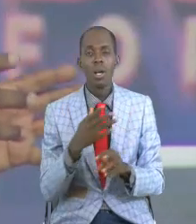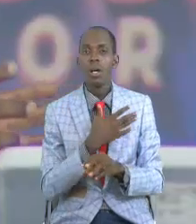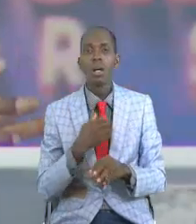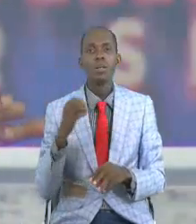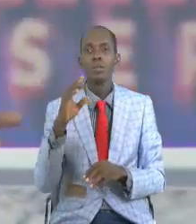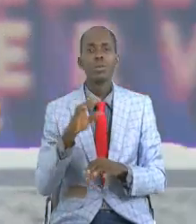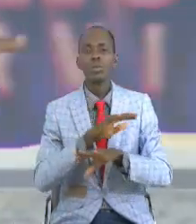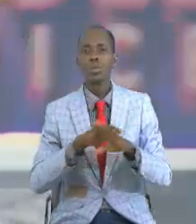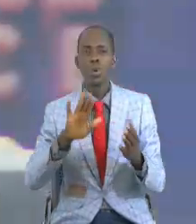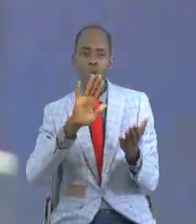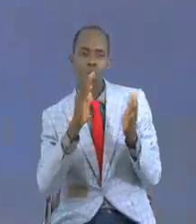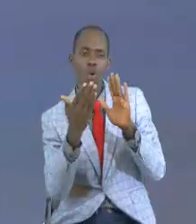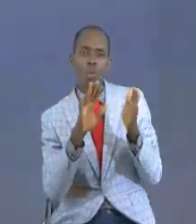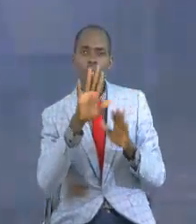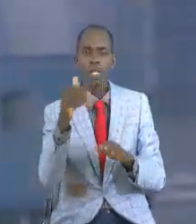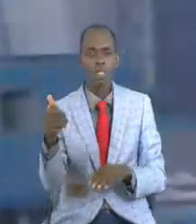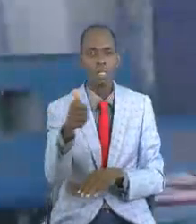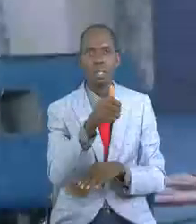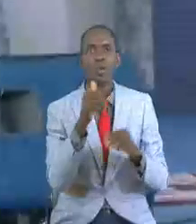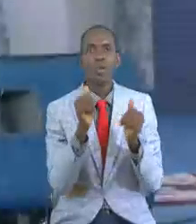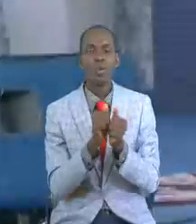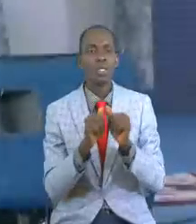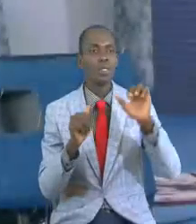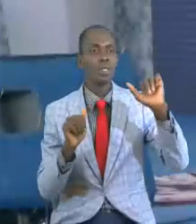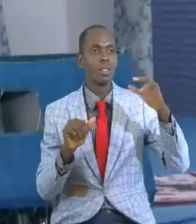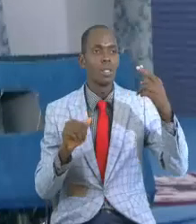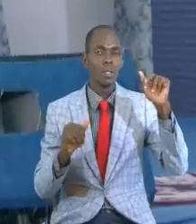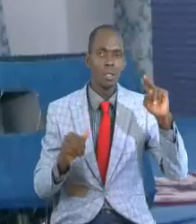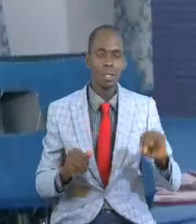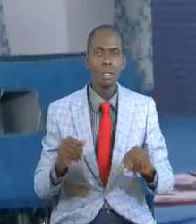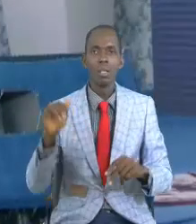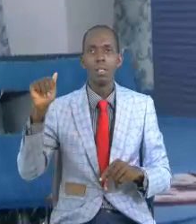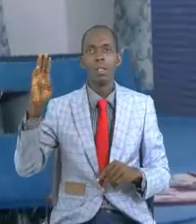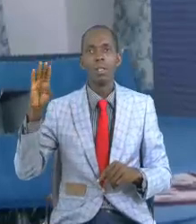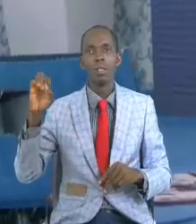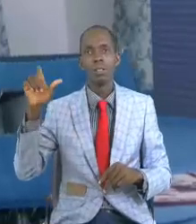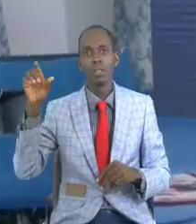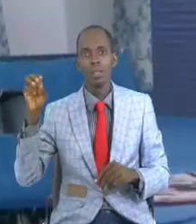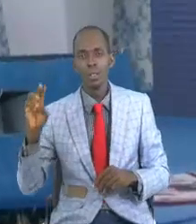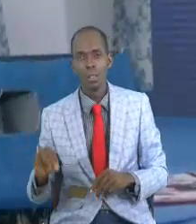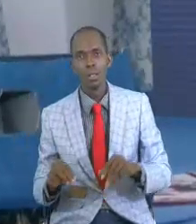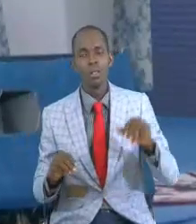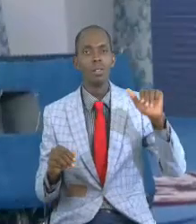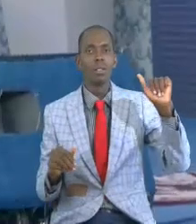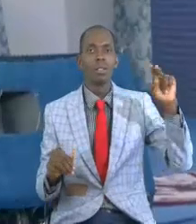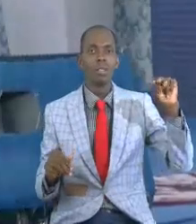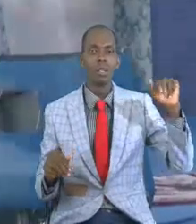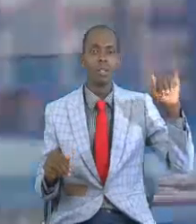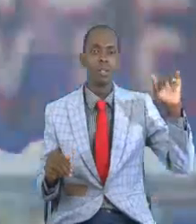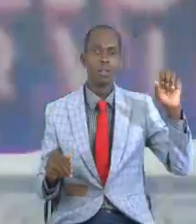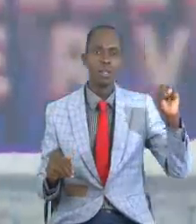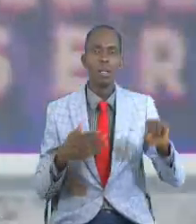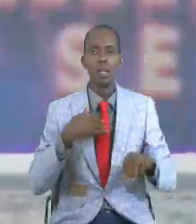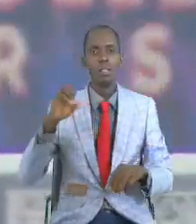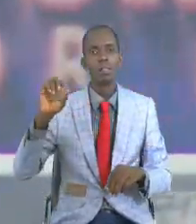compare yourself with, you know, the Achan and the Absalom and the Ananias and Sapphira and say